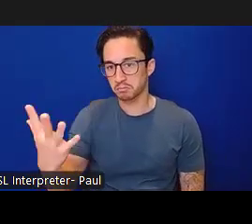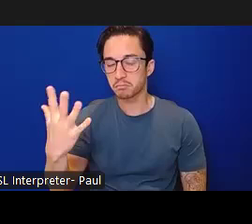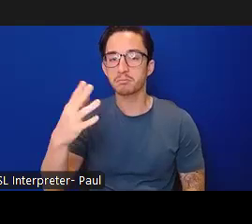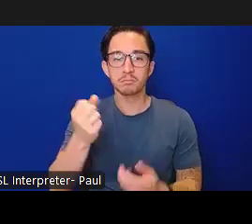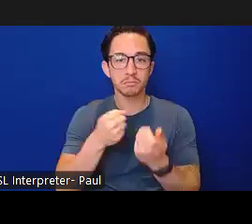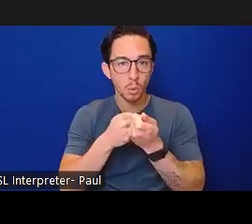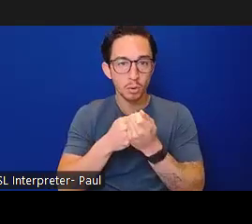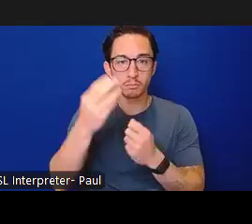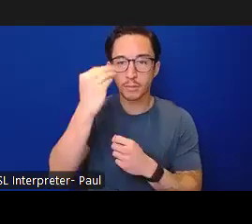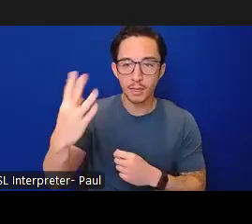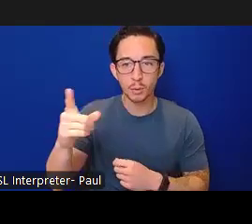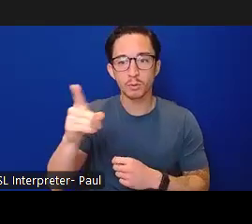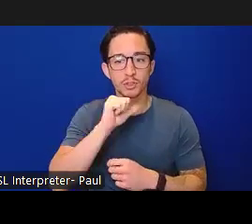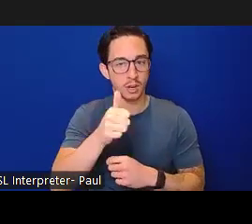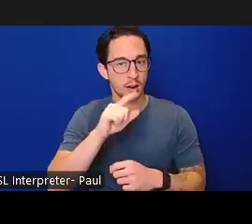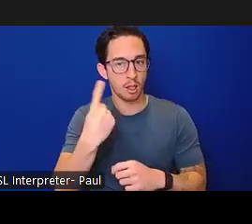not alone.